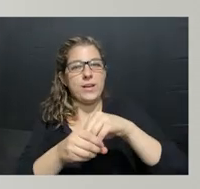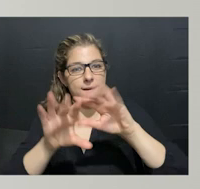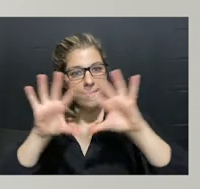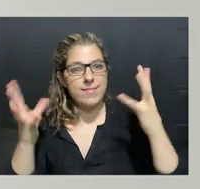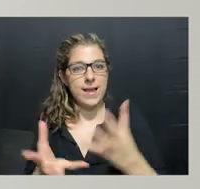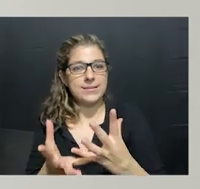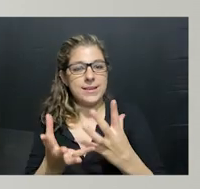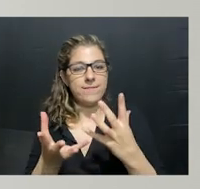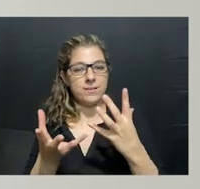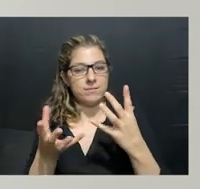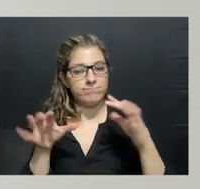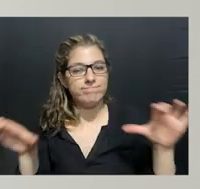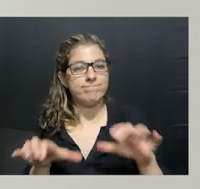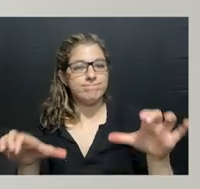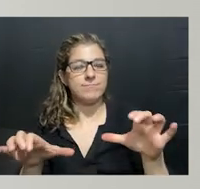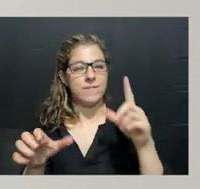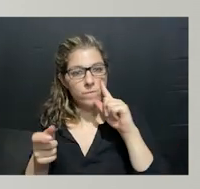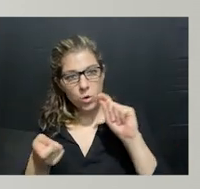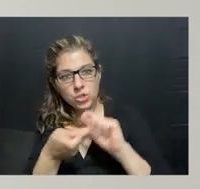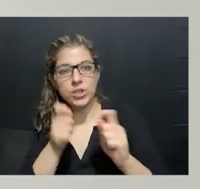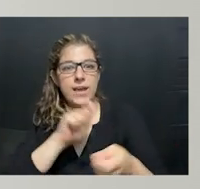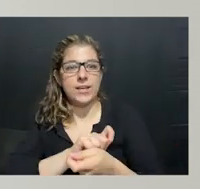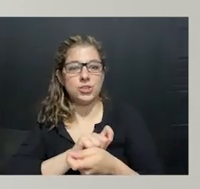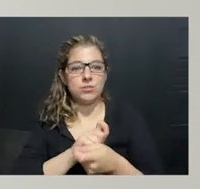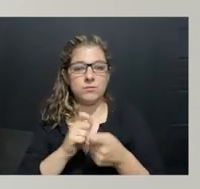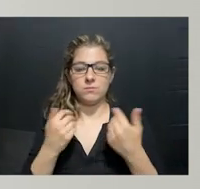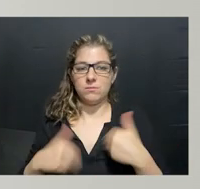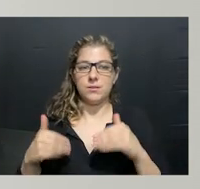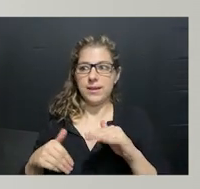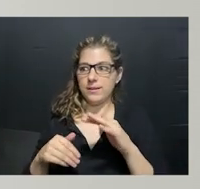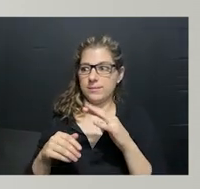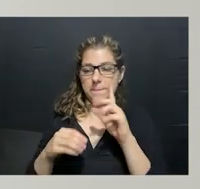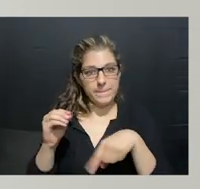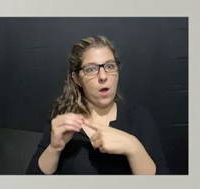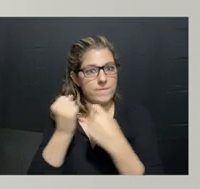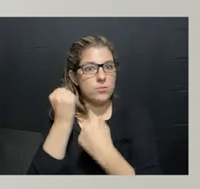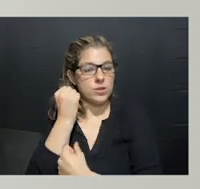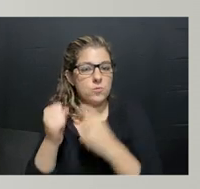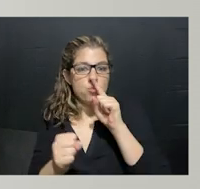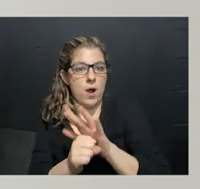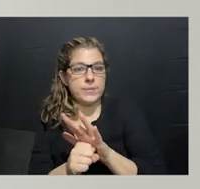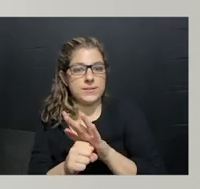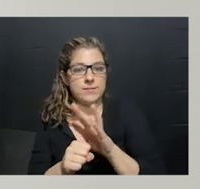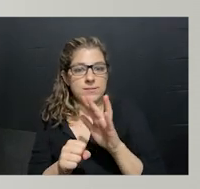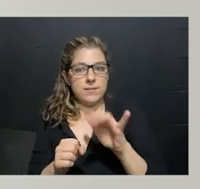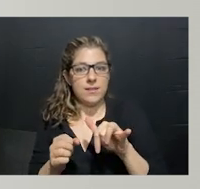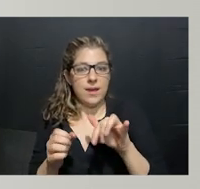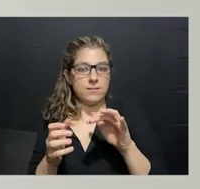collective mobilization for change that speaks to foundational promises that are